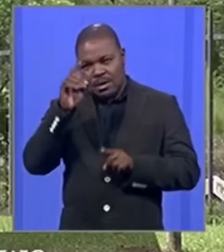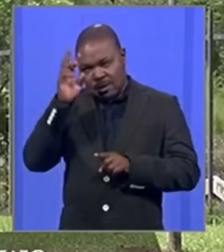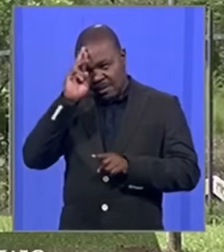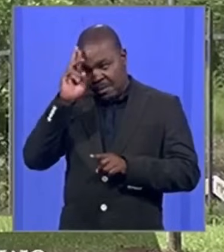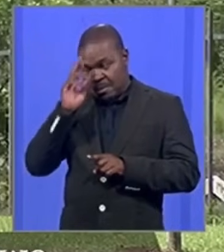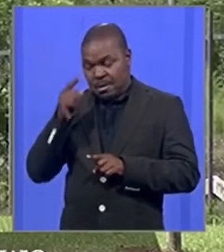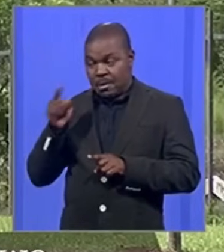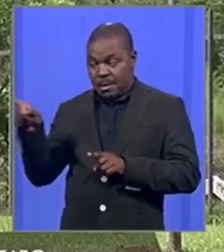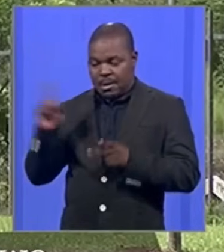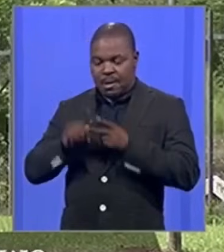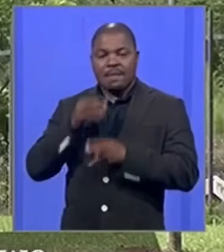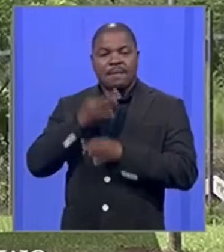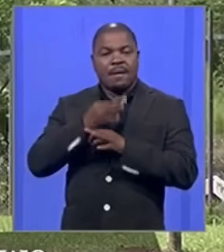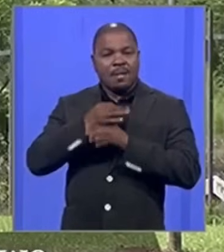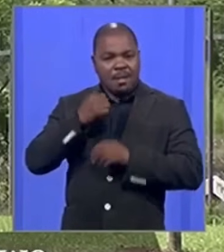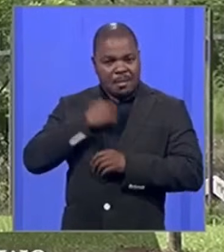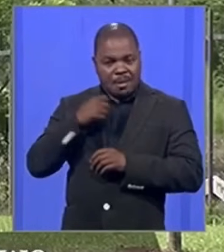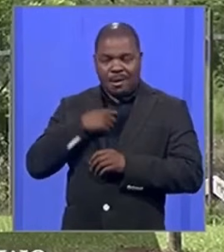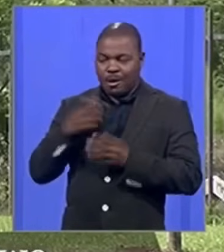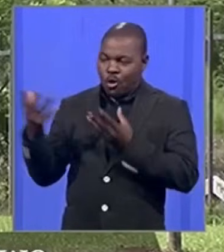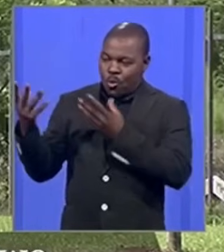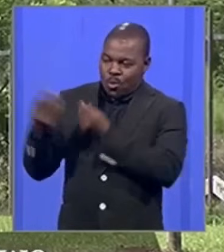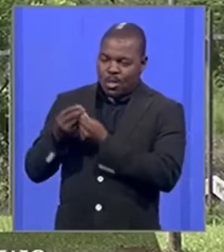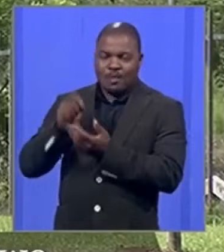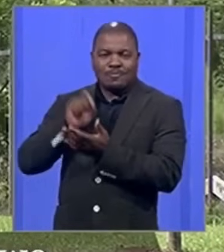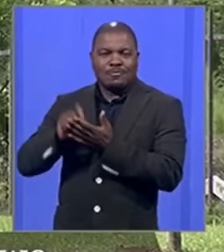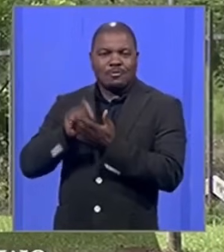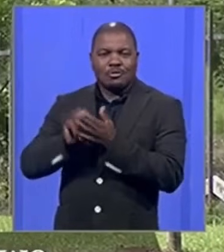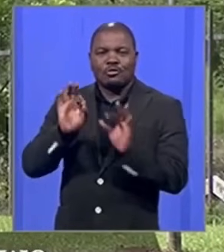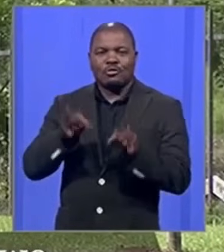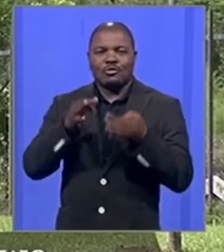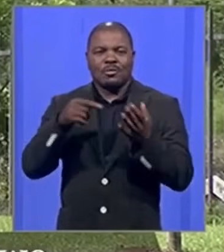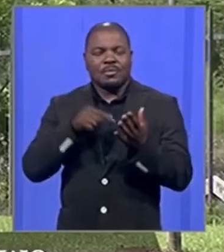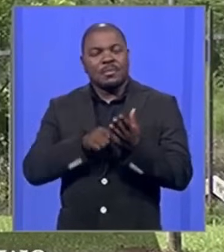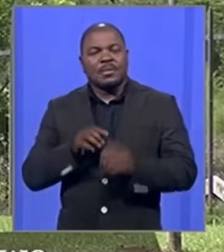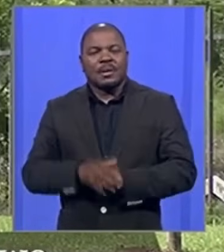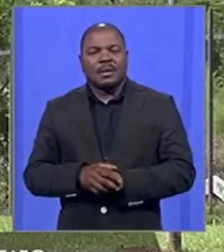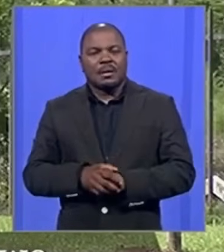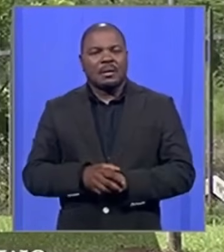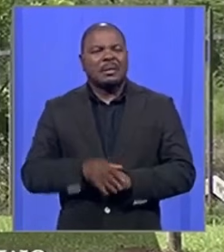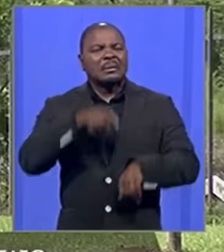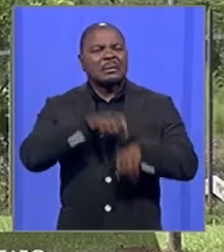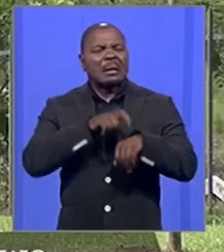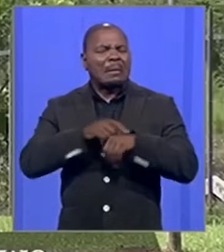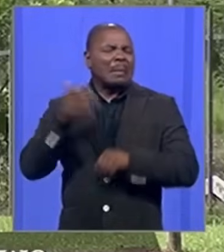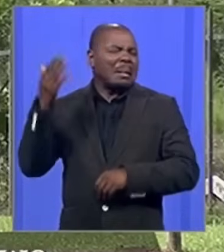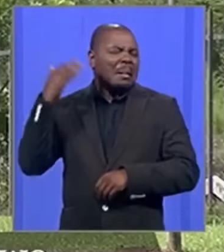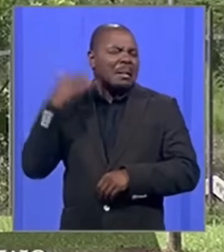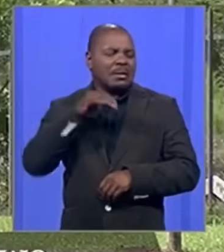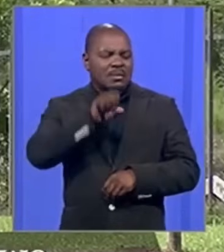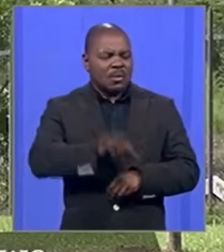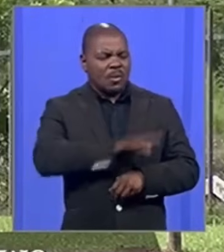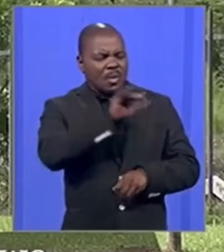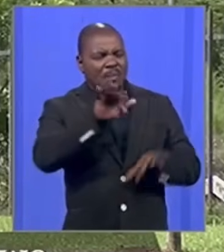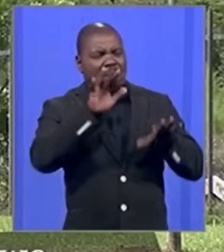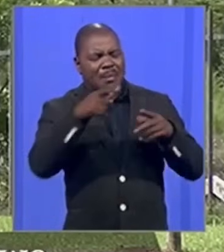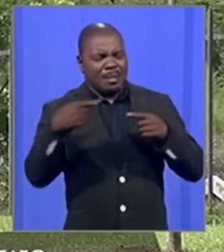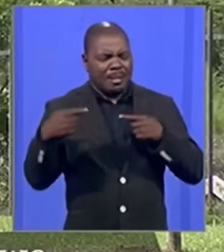father during the time when us South Africans were fighting among each